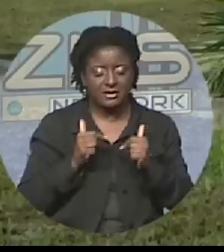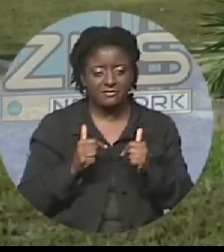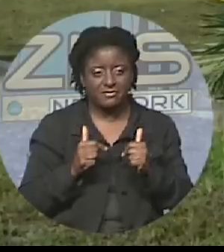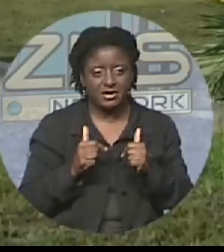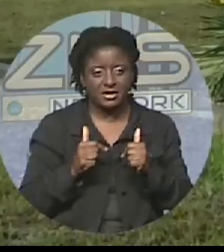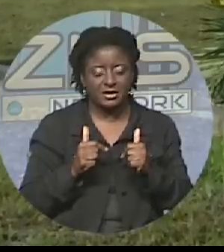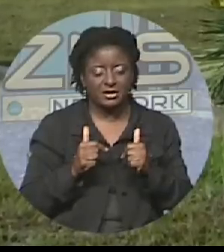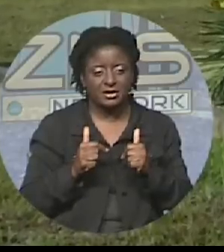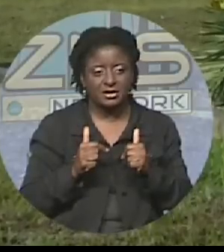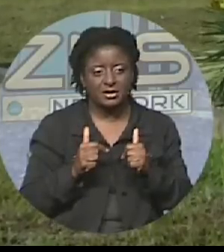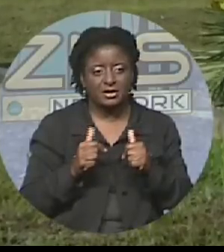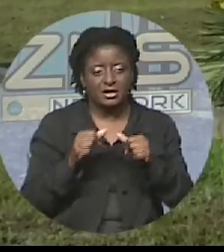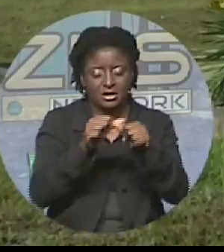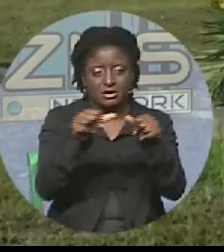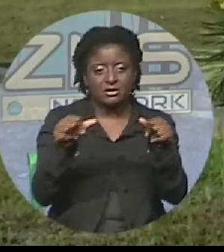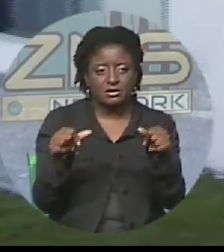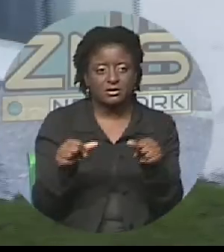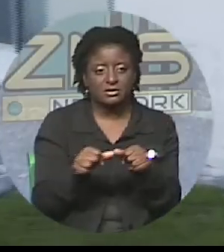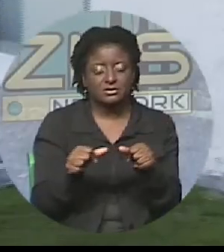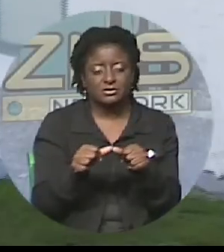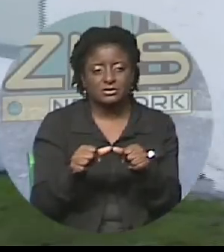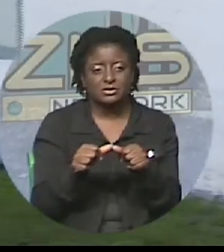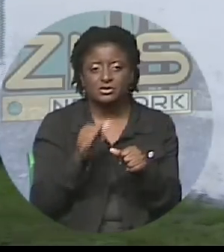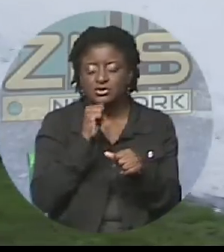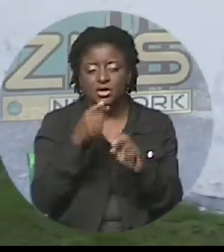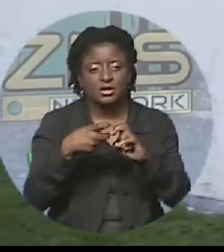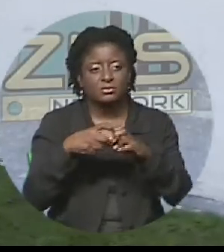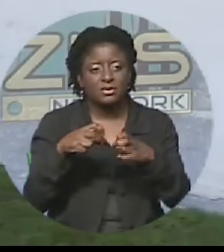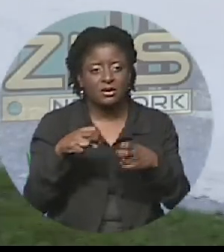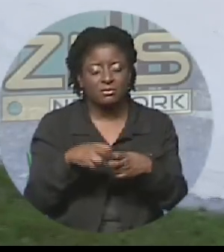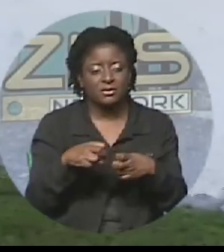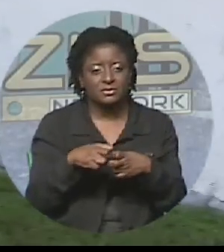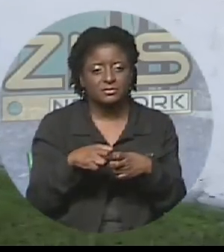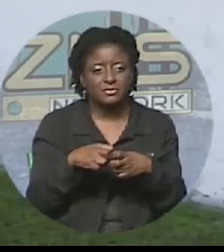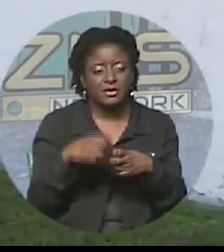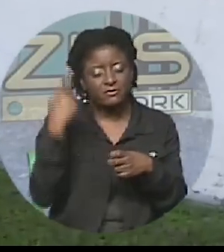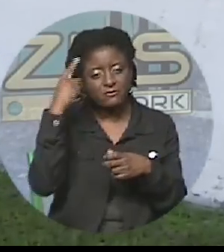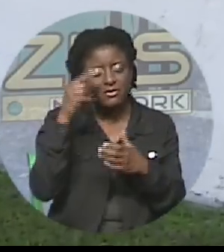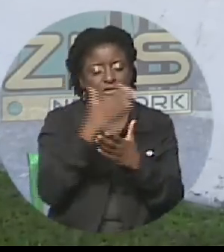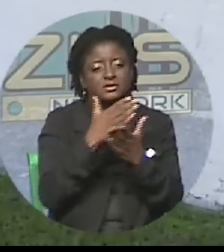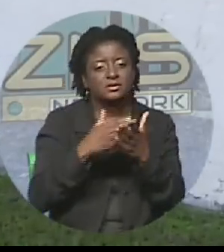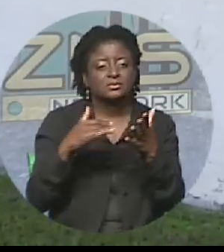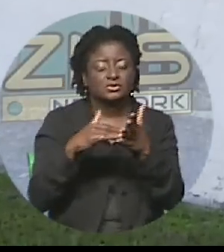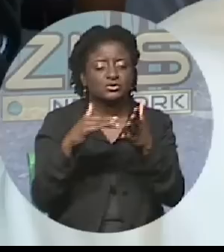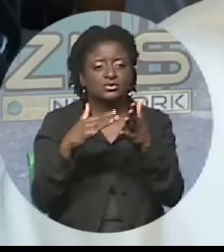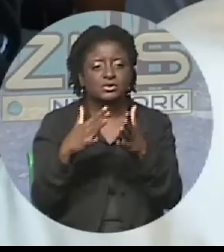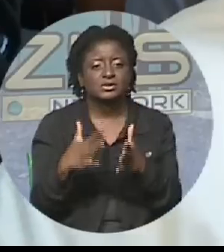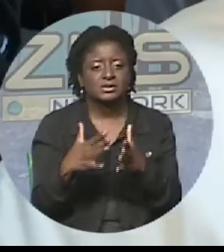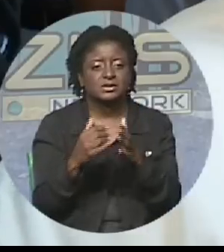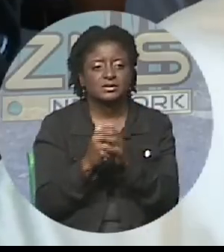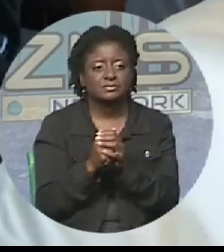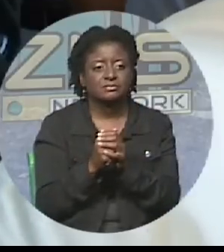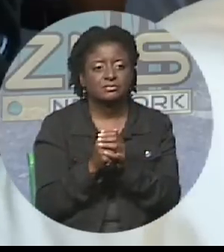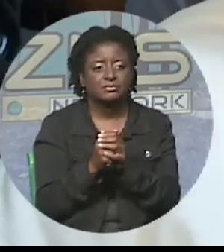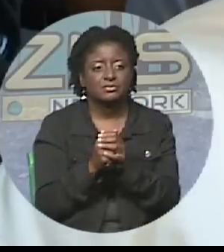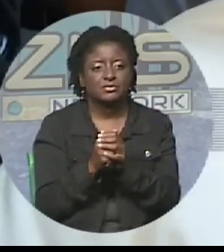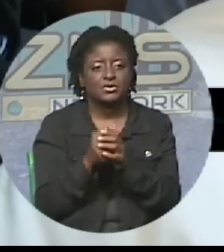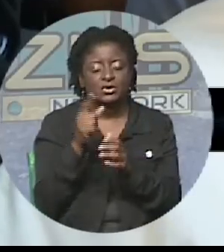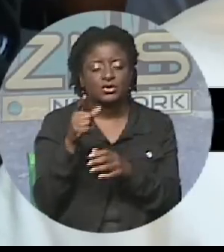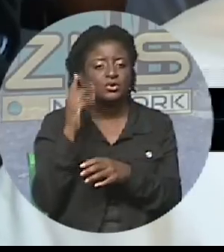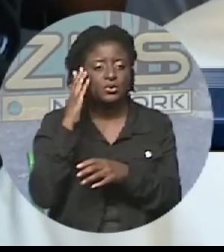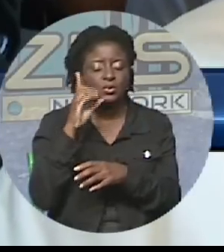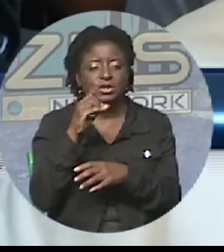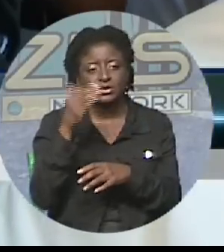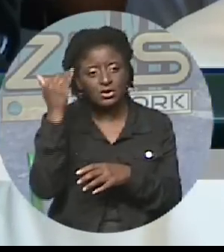Sherry Fountain and Shawnel Adderley. They're both ready to take agriculture to a new frontier. Well, you would know if you go to